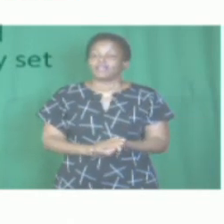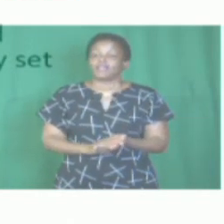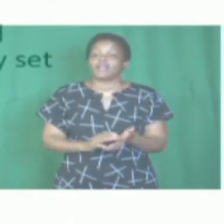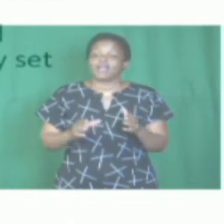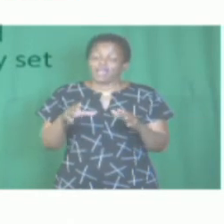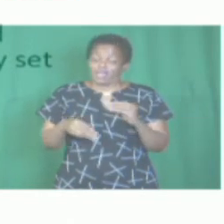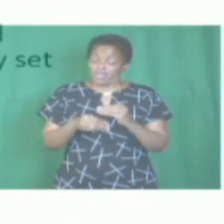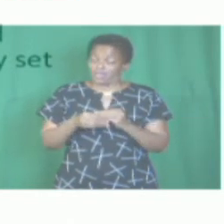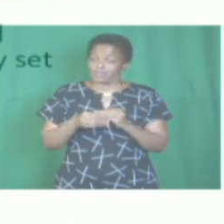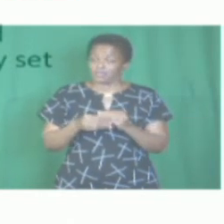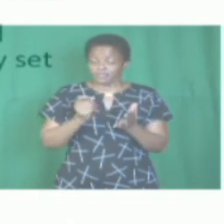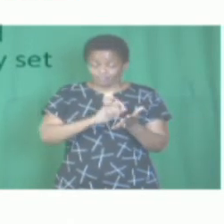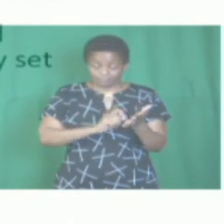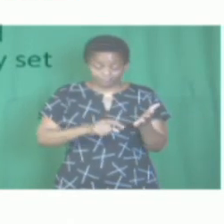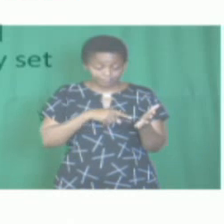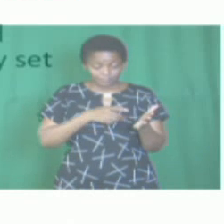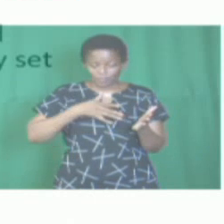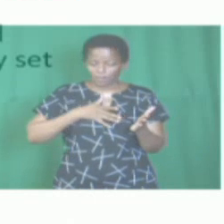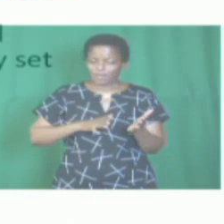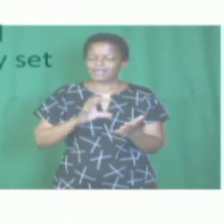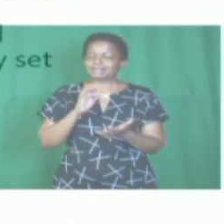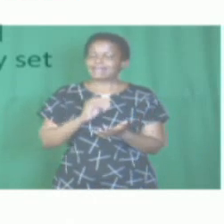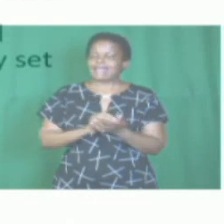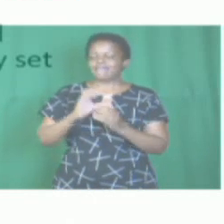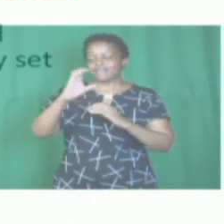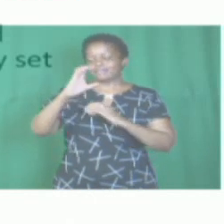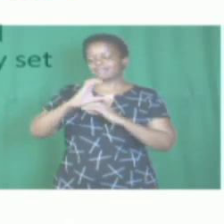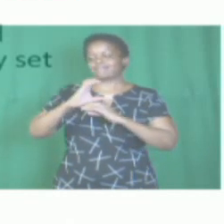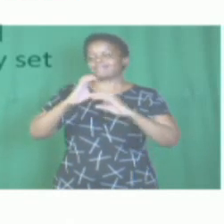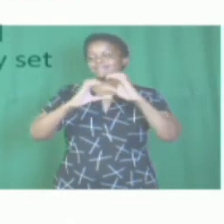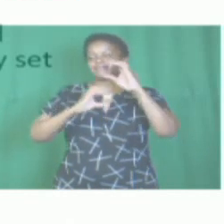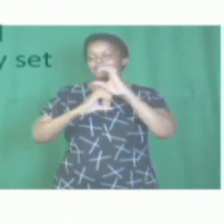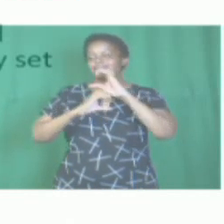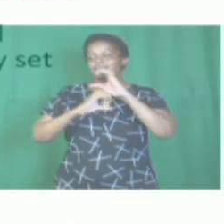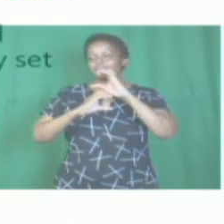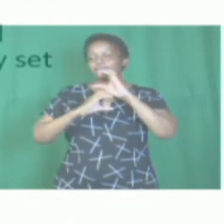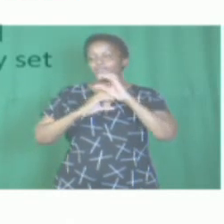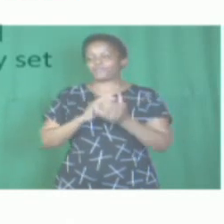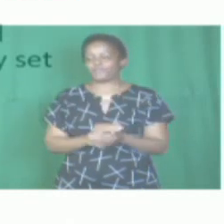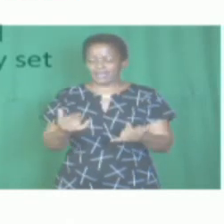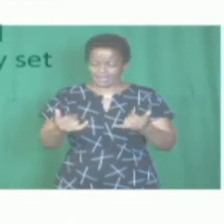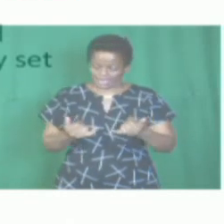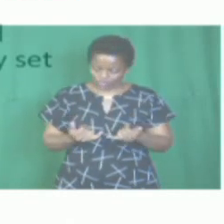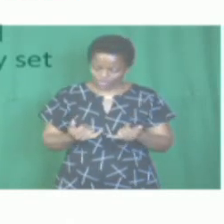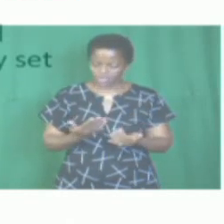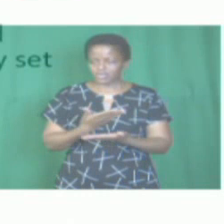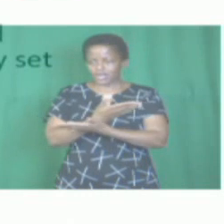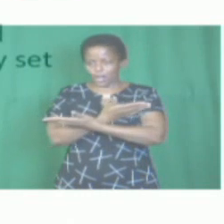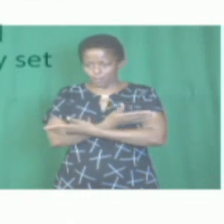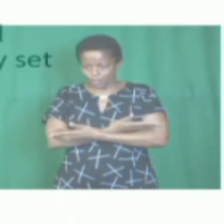remember I said this when I started the lesson, that it should have an introduction, body, and conclusion.